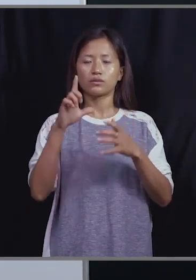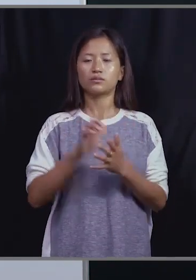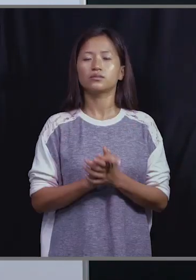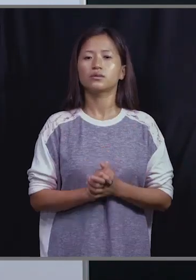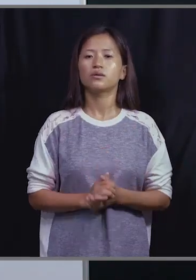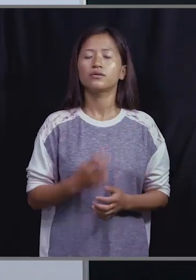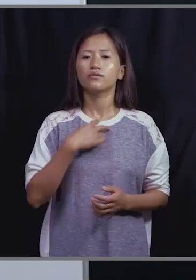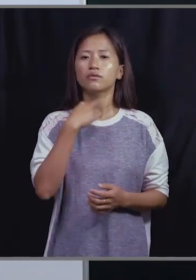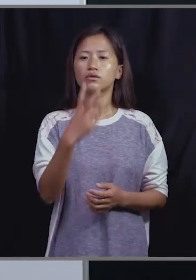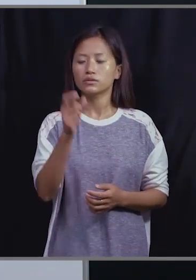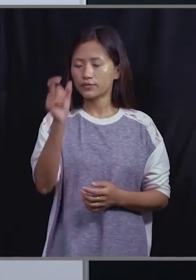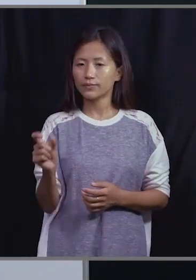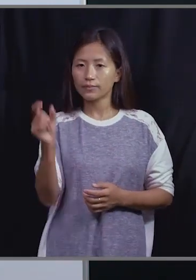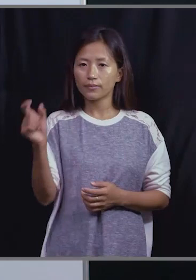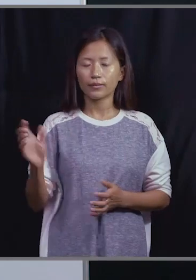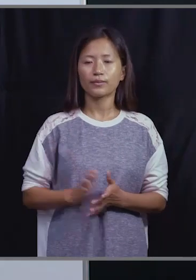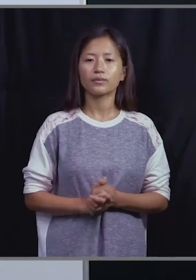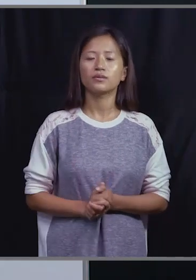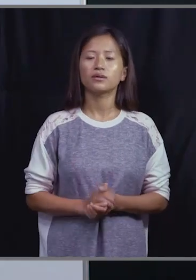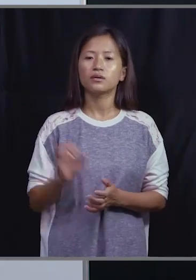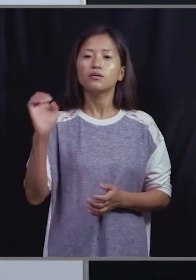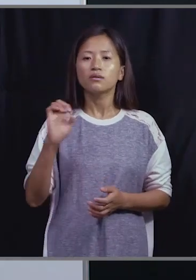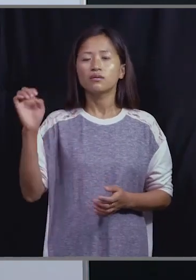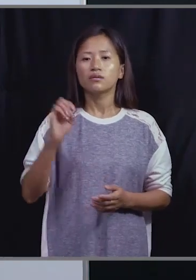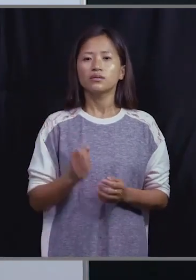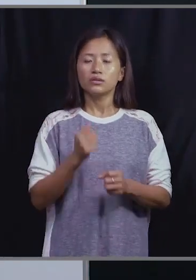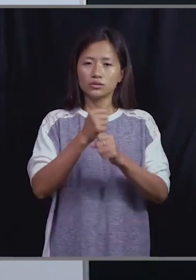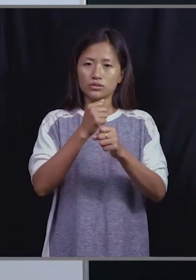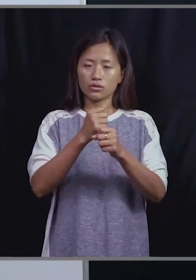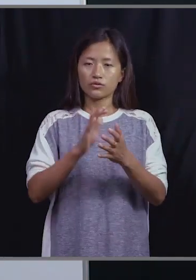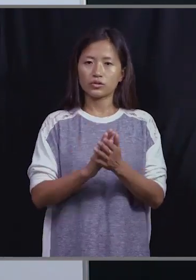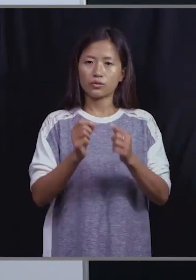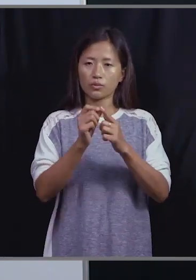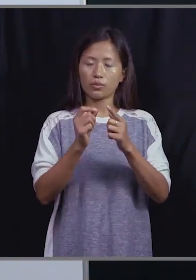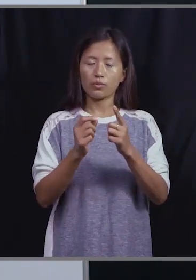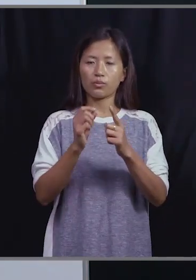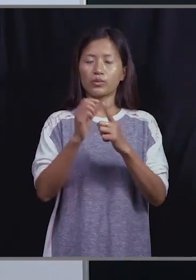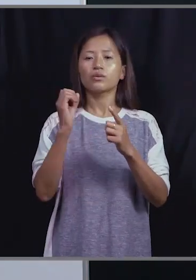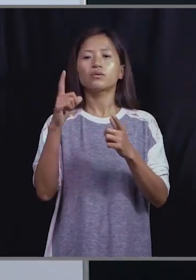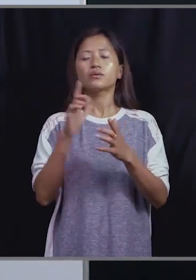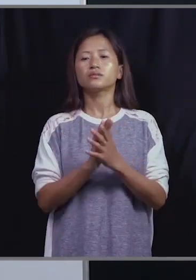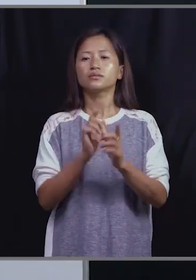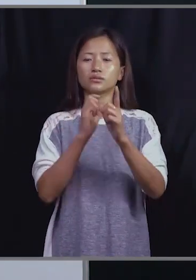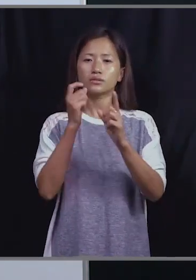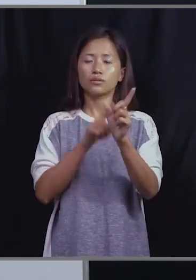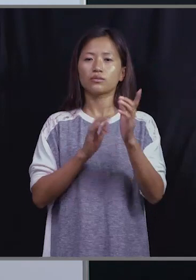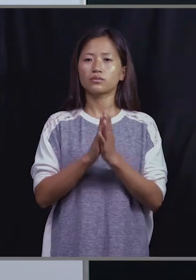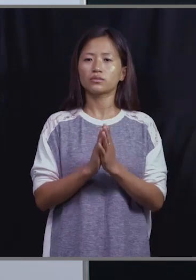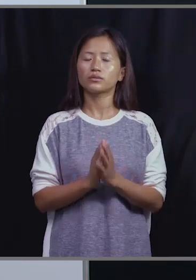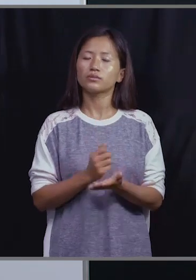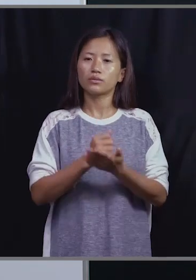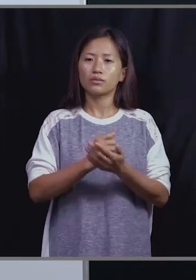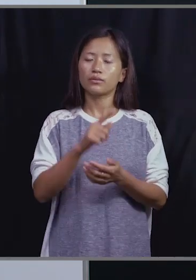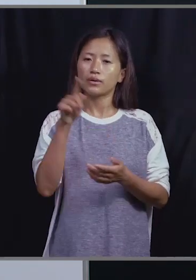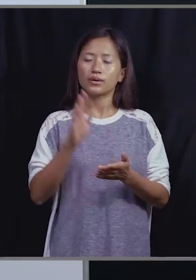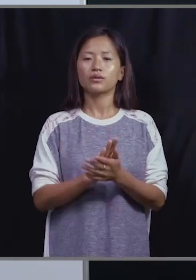the voice of the people. Even though Gorbachev policy was right, they tried to weaken it. Okay, and